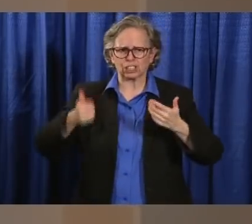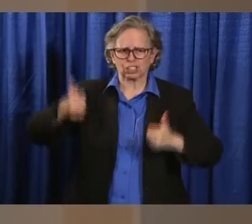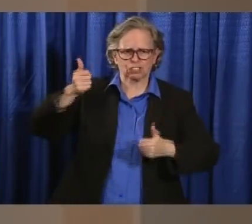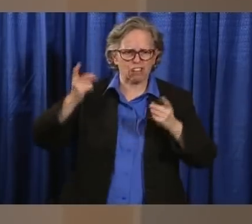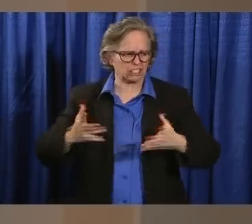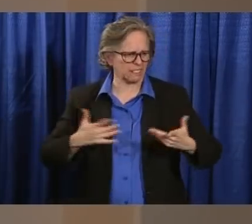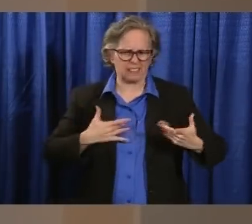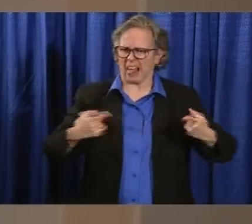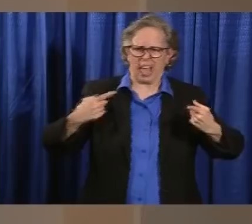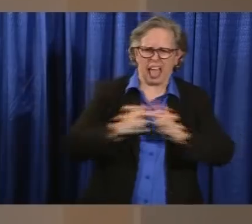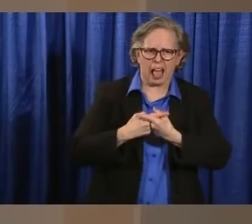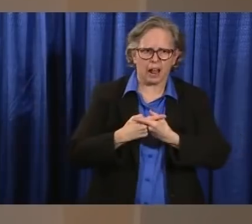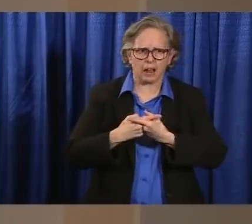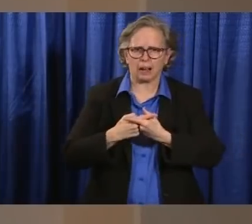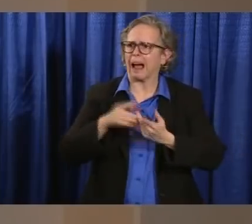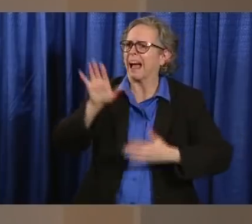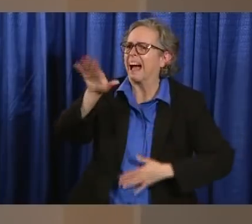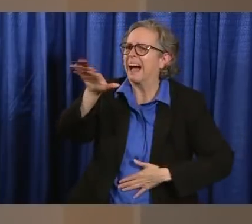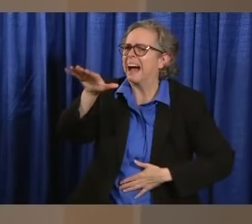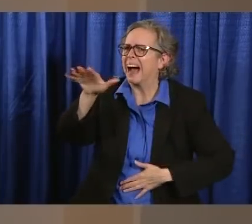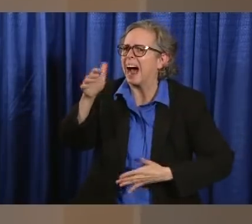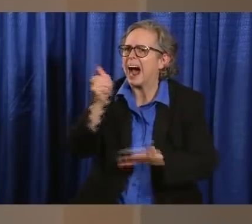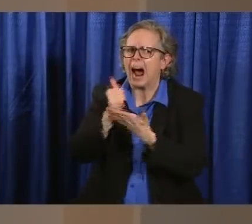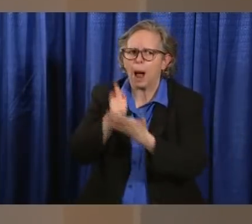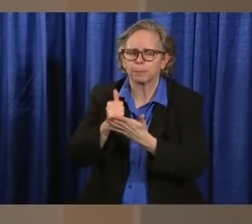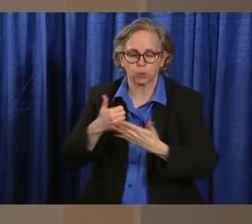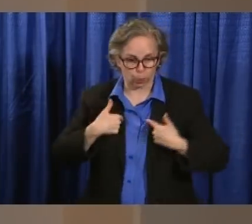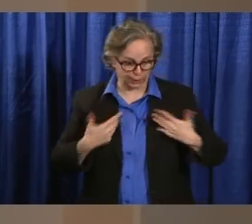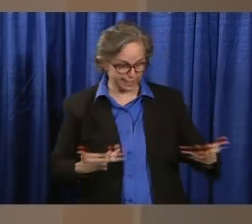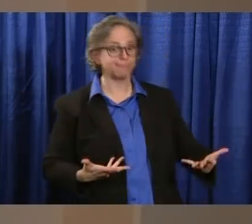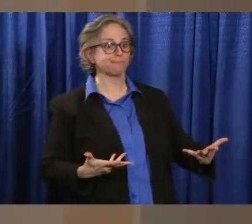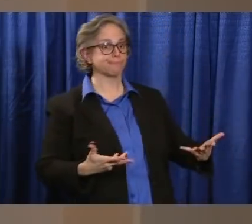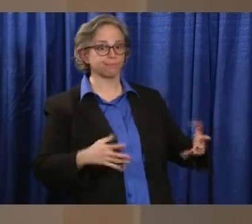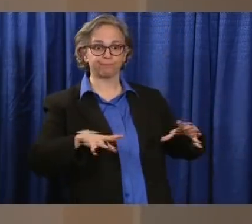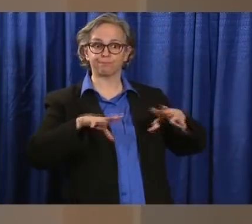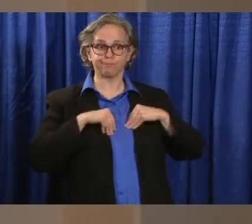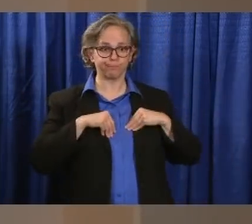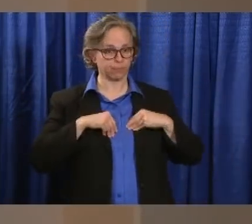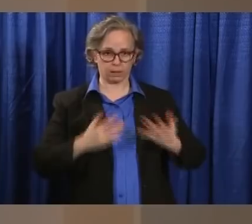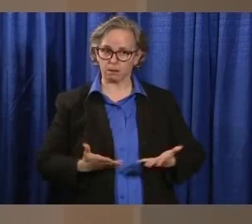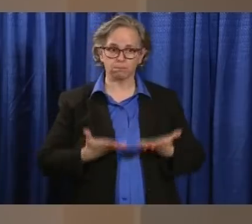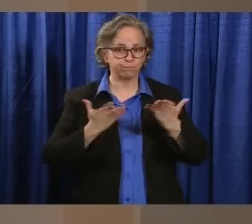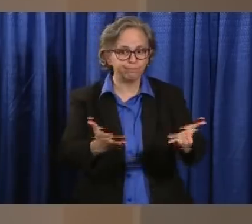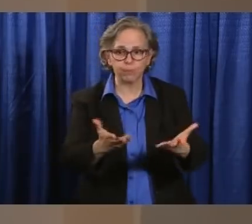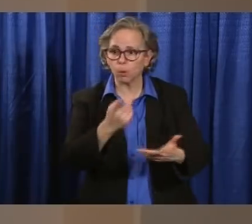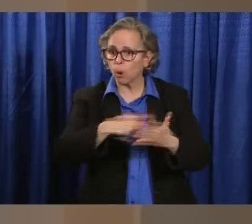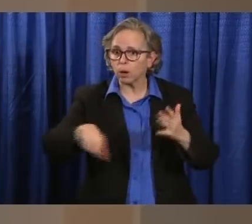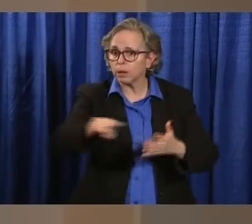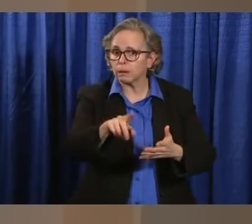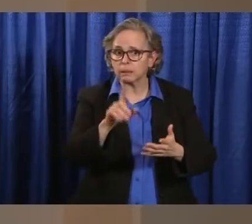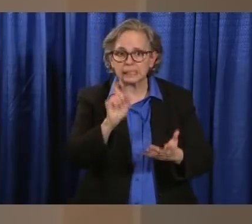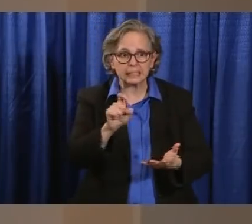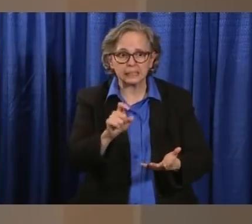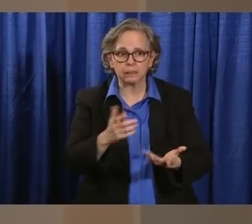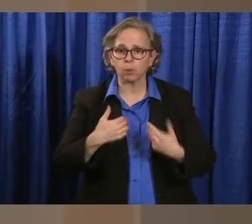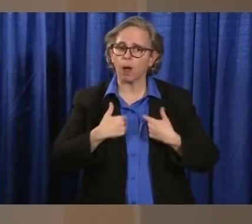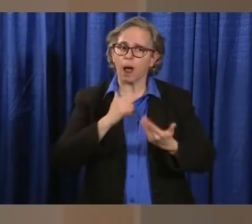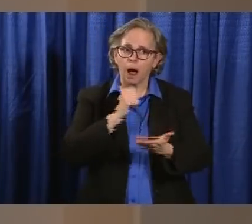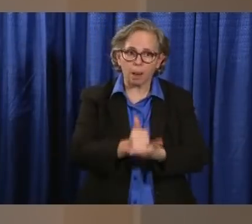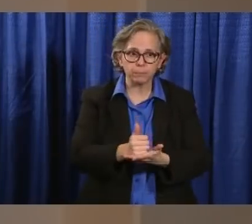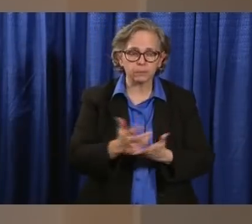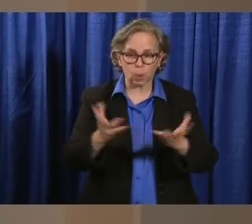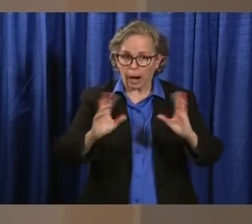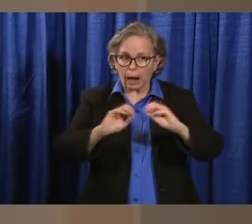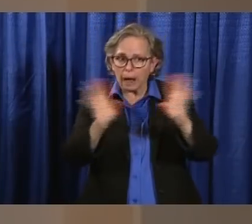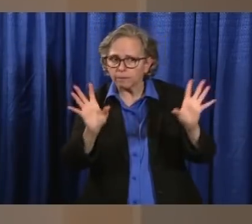were frankly just trying to respond what we heard from the field about providing greater clarification. So it wasn't that we were trying